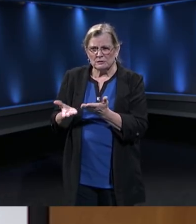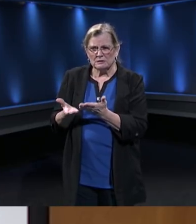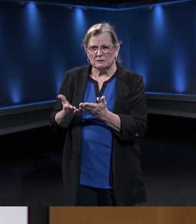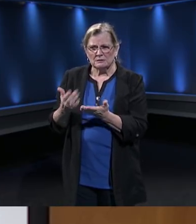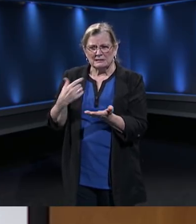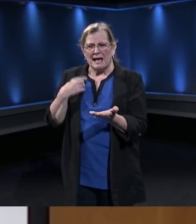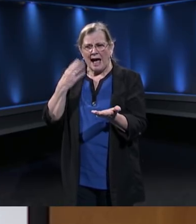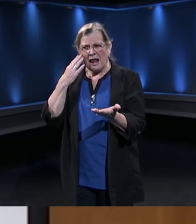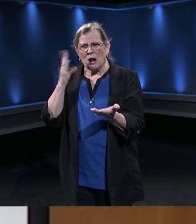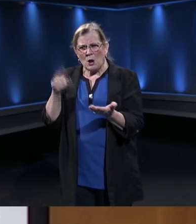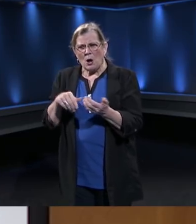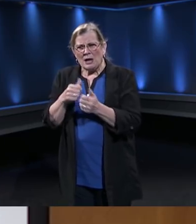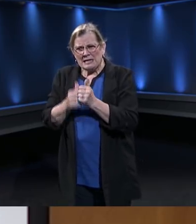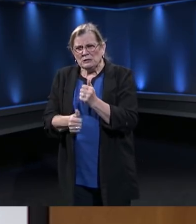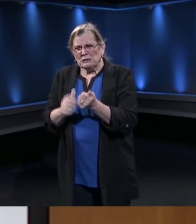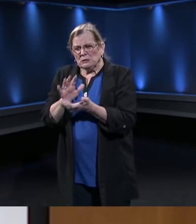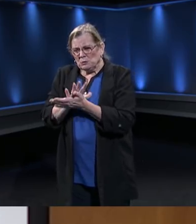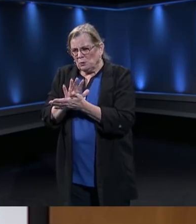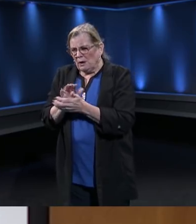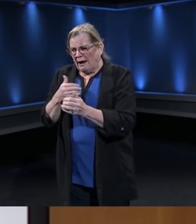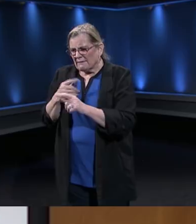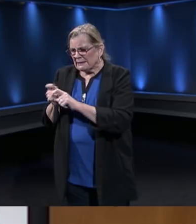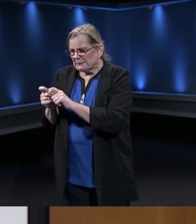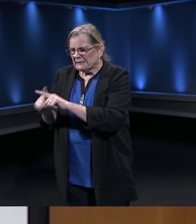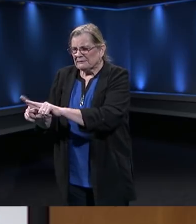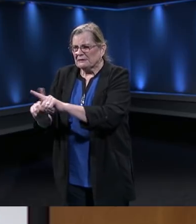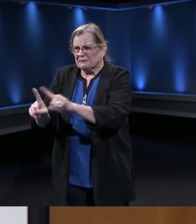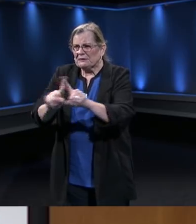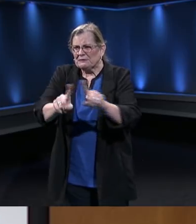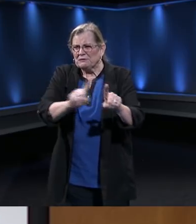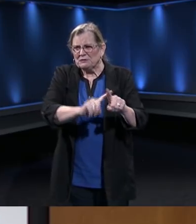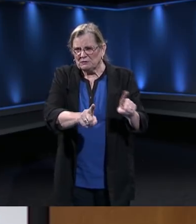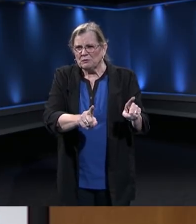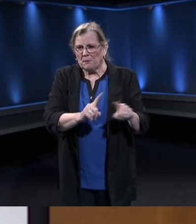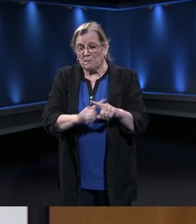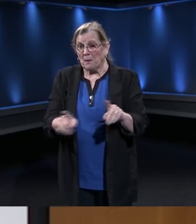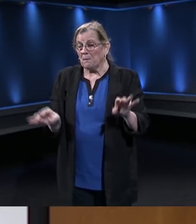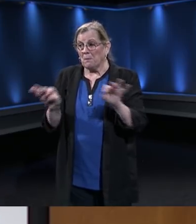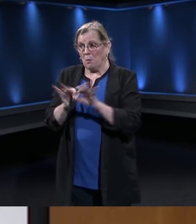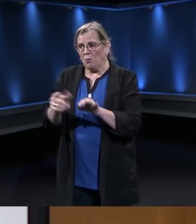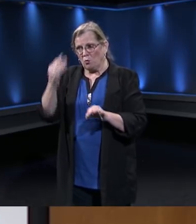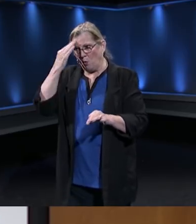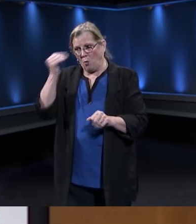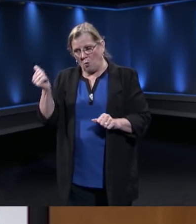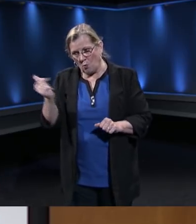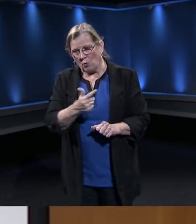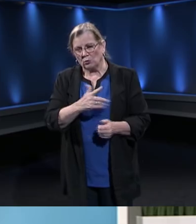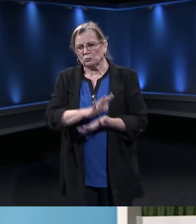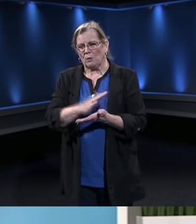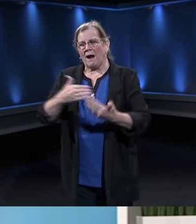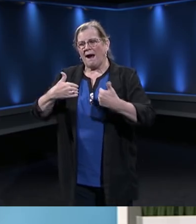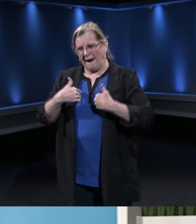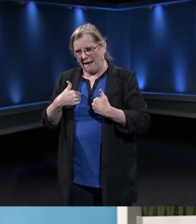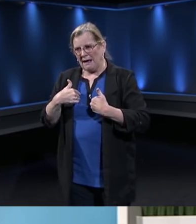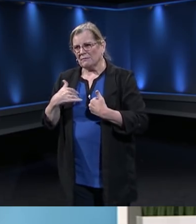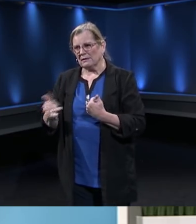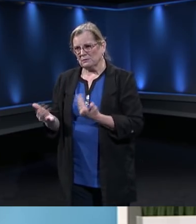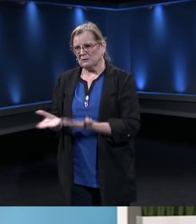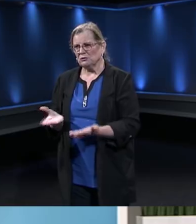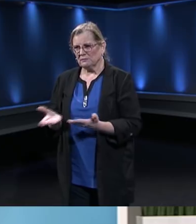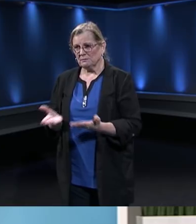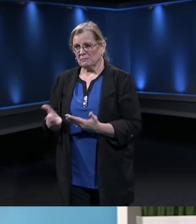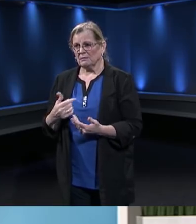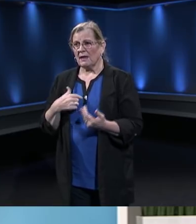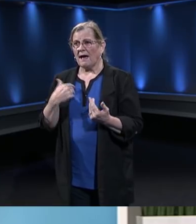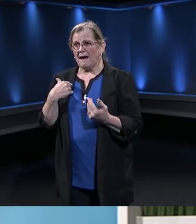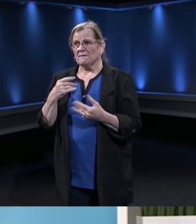differently, but those will be supports available at each school. Great. Claudia, is there anything you wanted to add? I would just add that, this